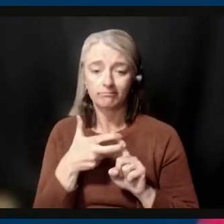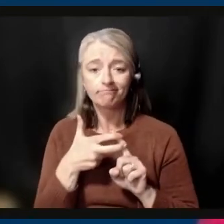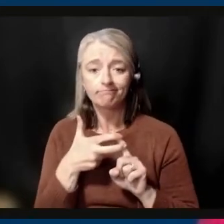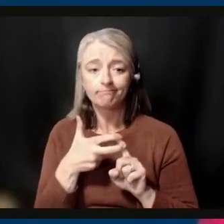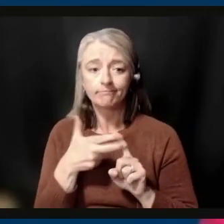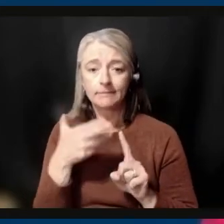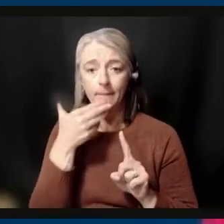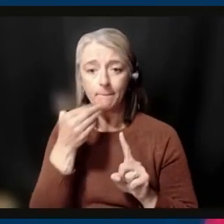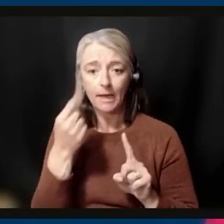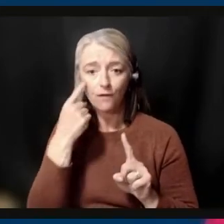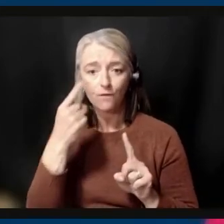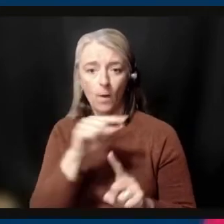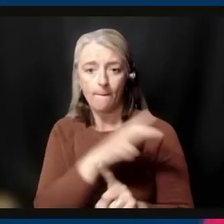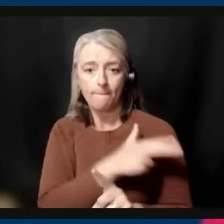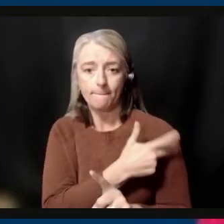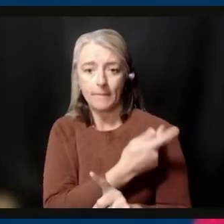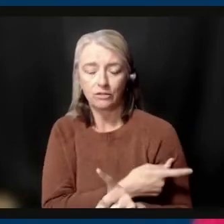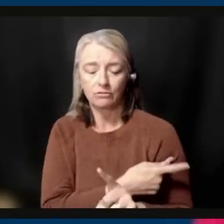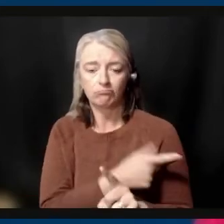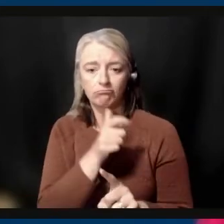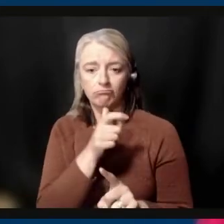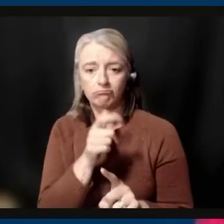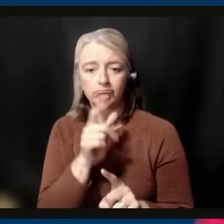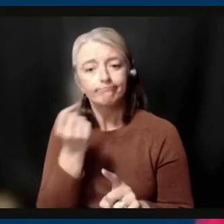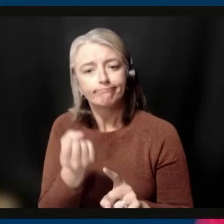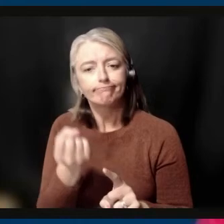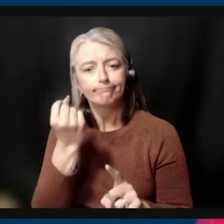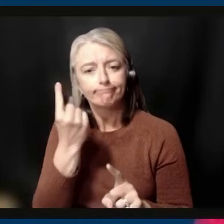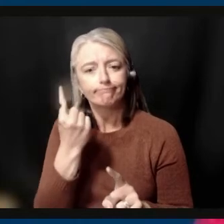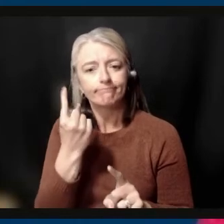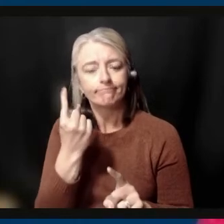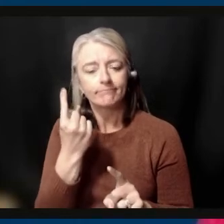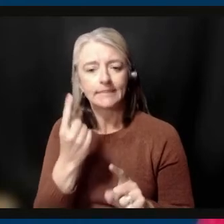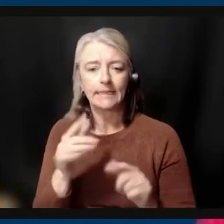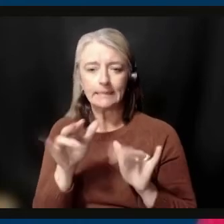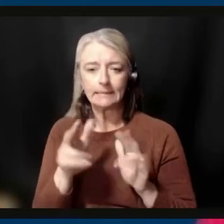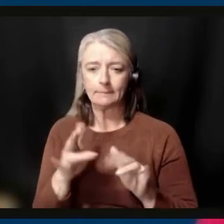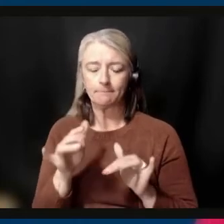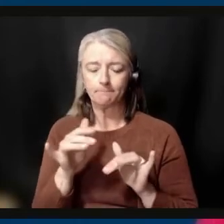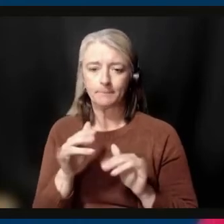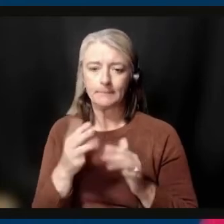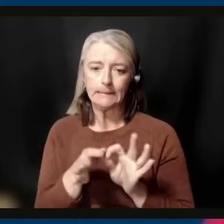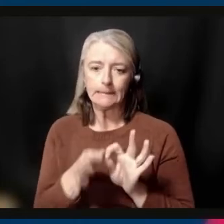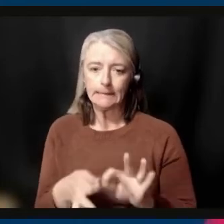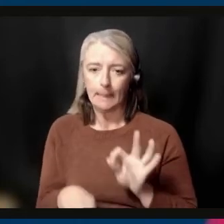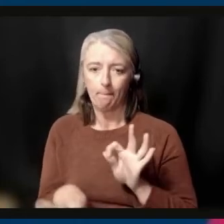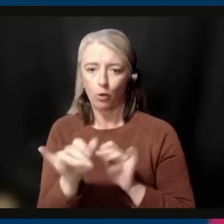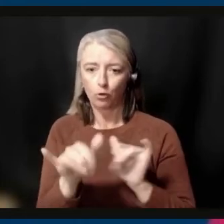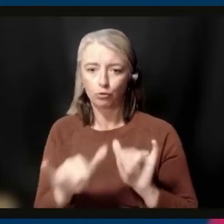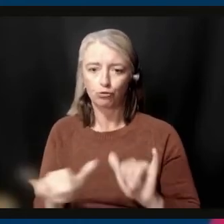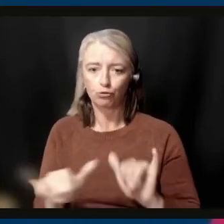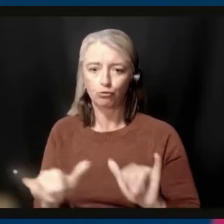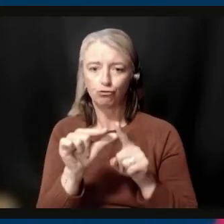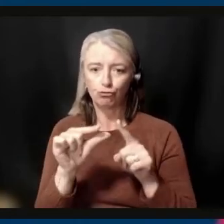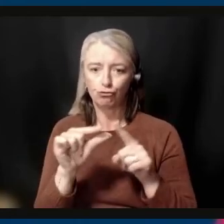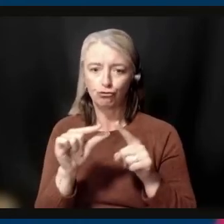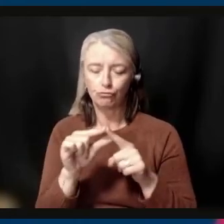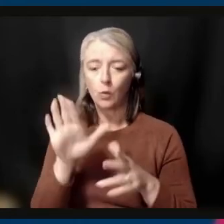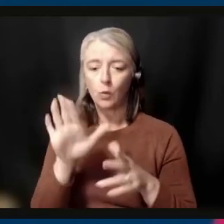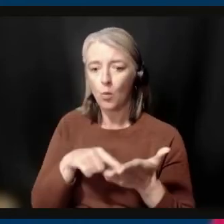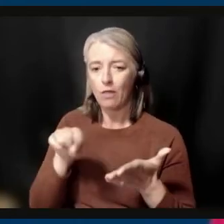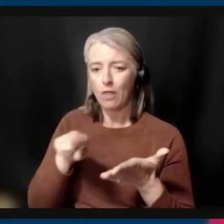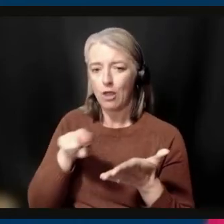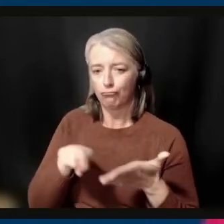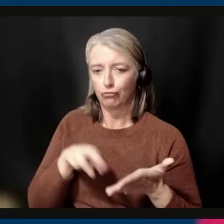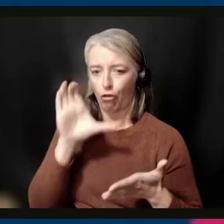for the patients to be able to understand in layman's terms what their research is looking for. Also, we can